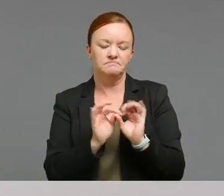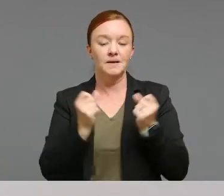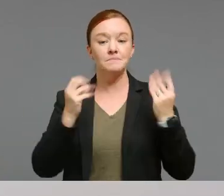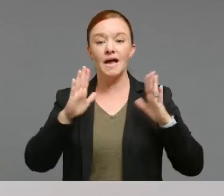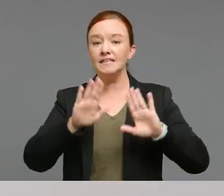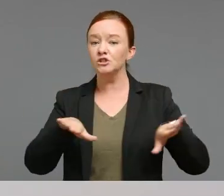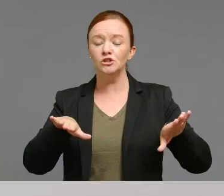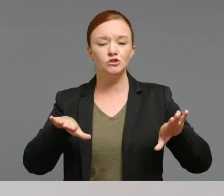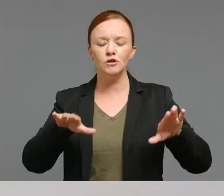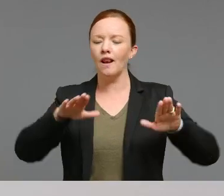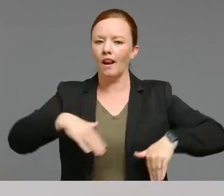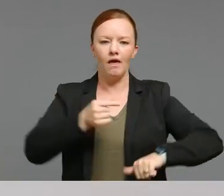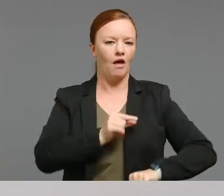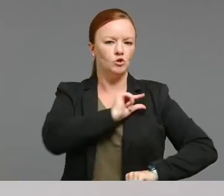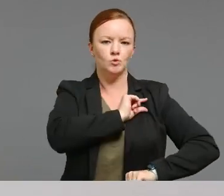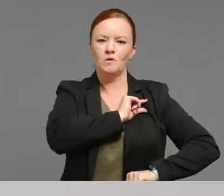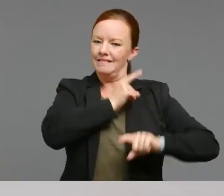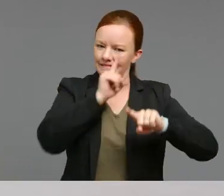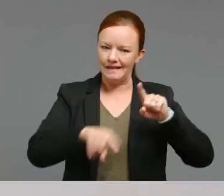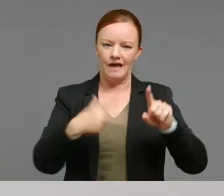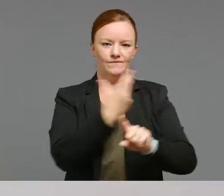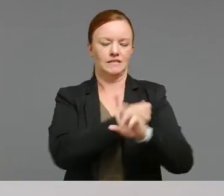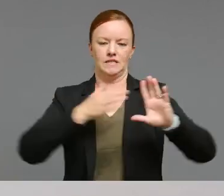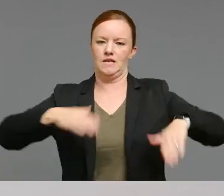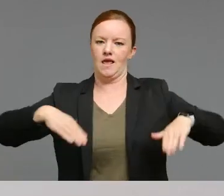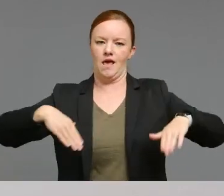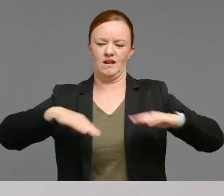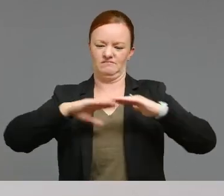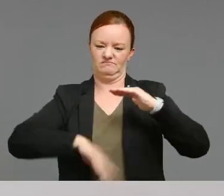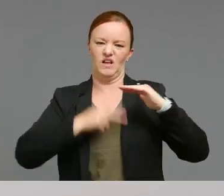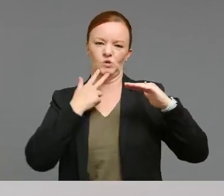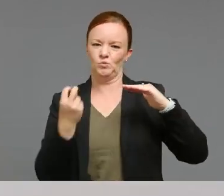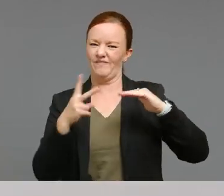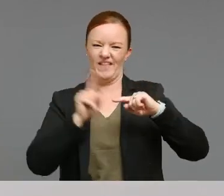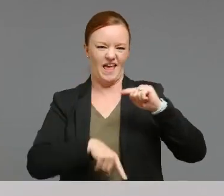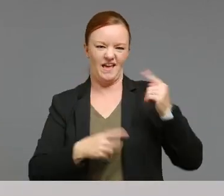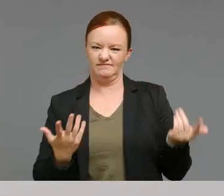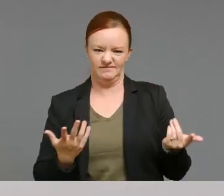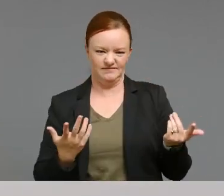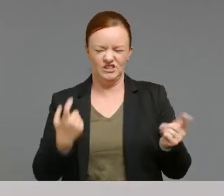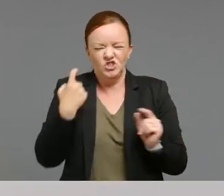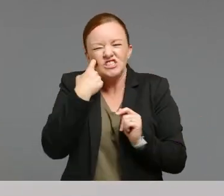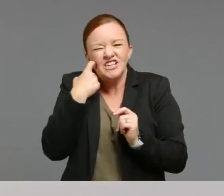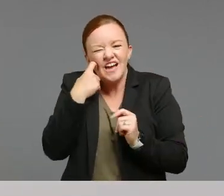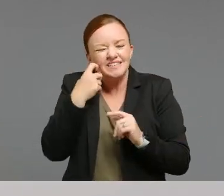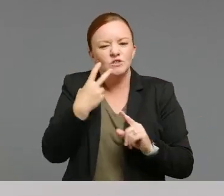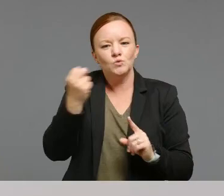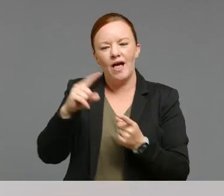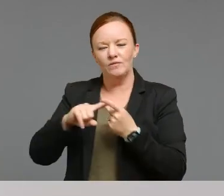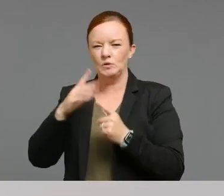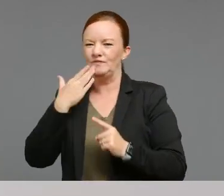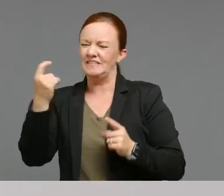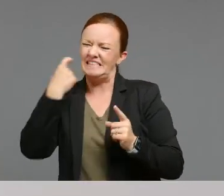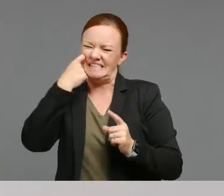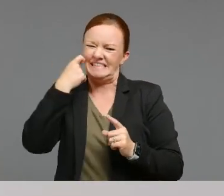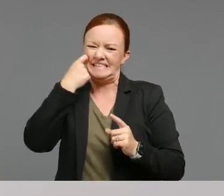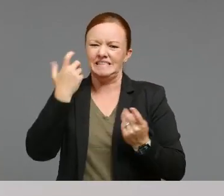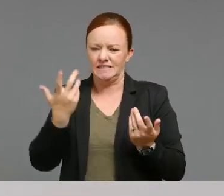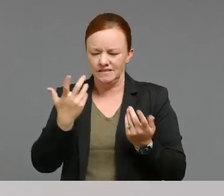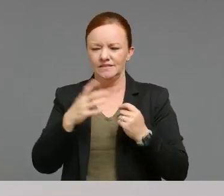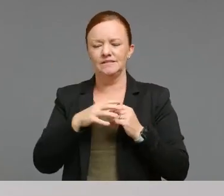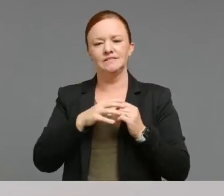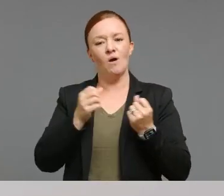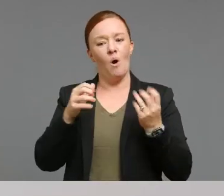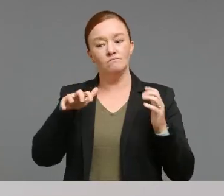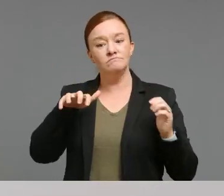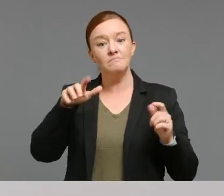have not been made eligible to be vaccinated just yet, and they just recently did the 12 to 15-year-olds. So we know that they are